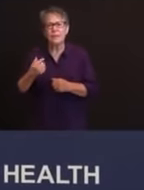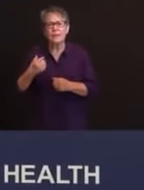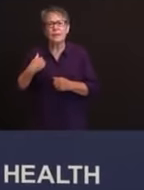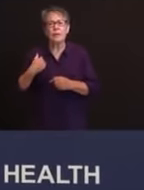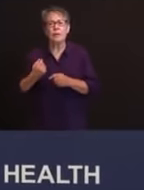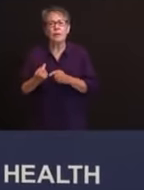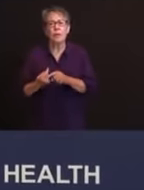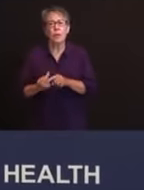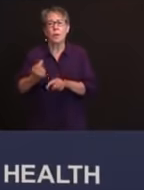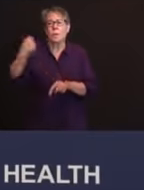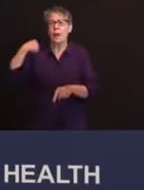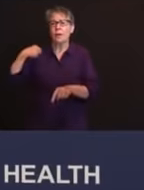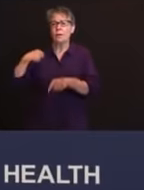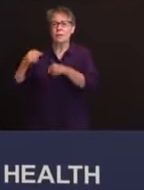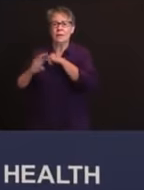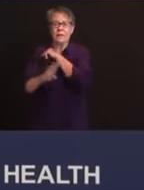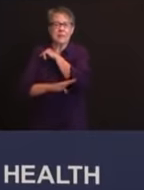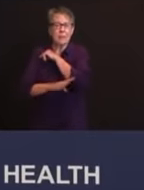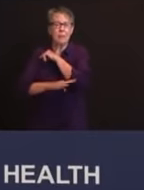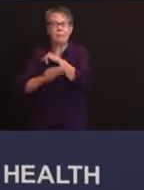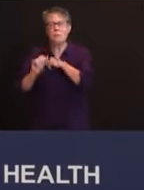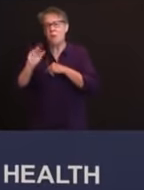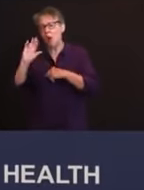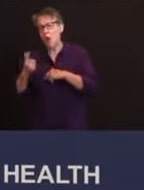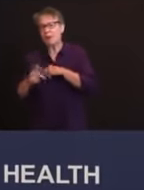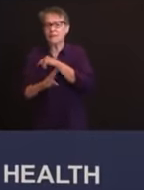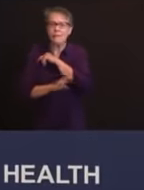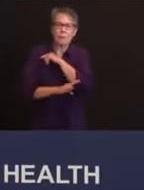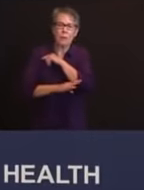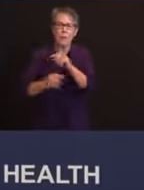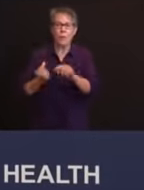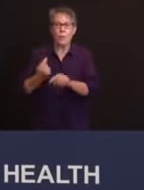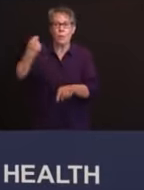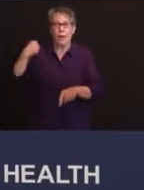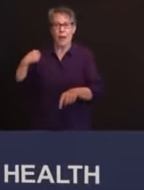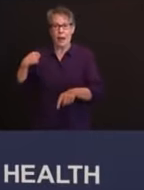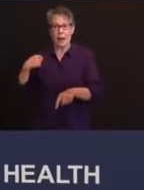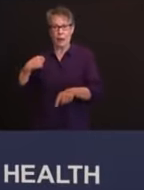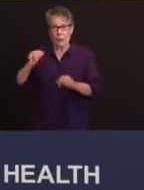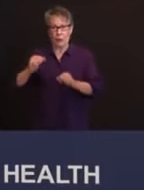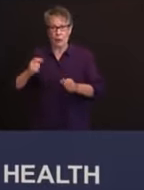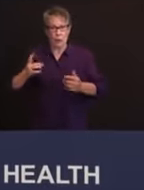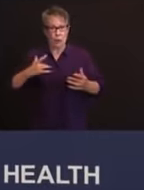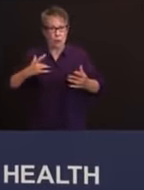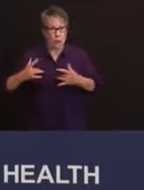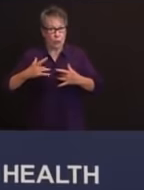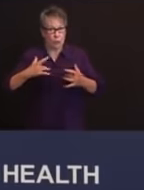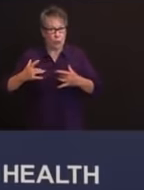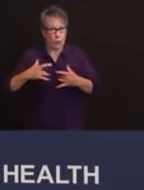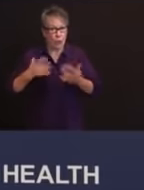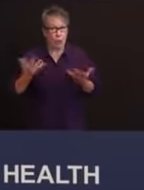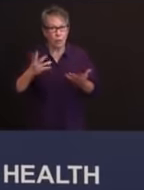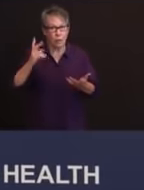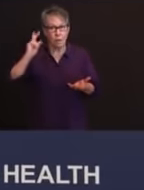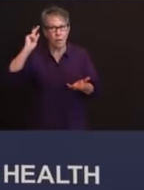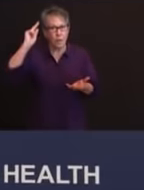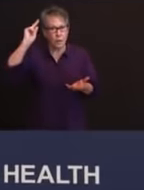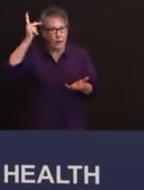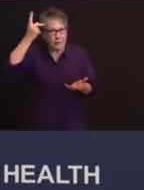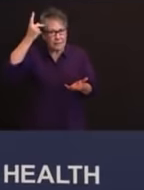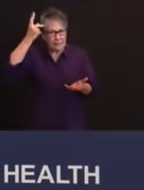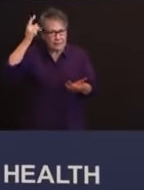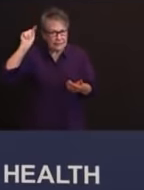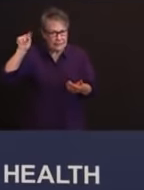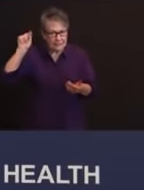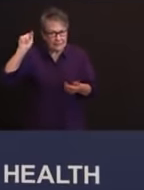pick August, September, we were all concerned about the potential for politics creeping into this process. I don't have that